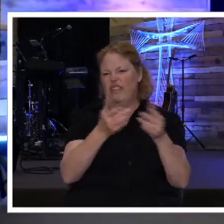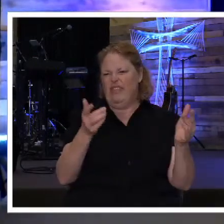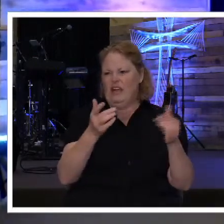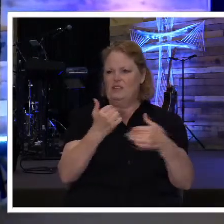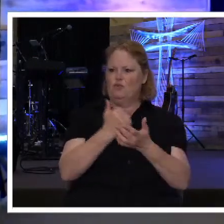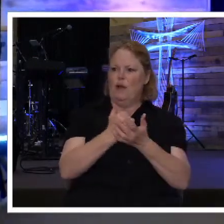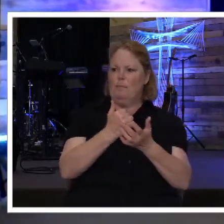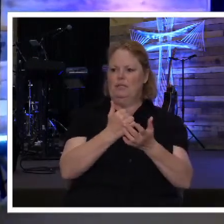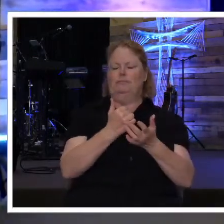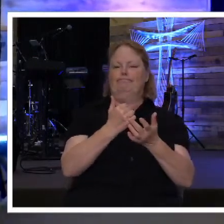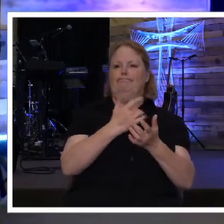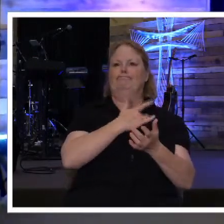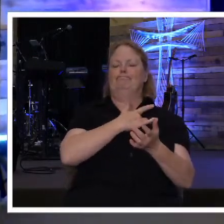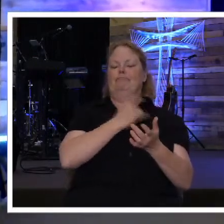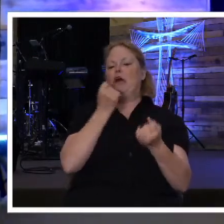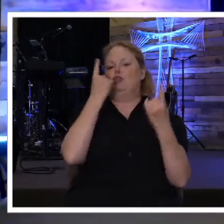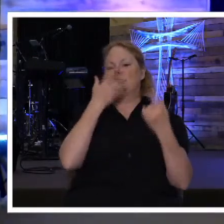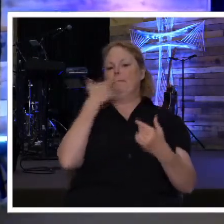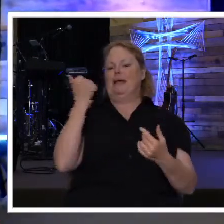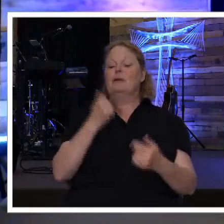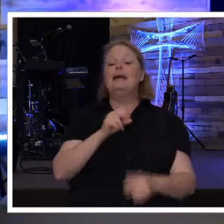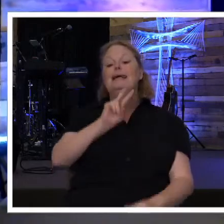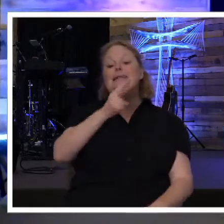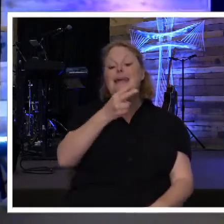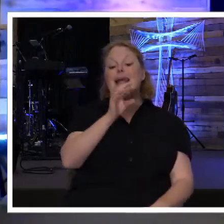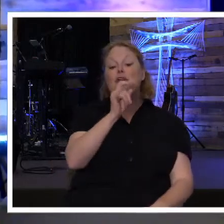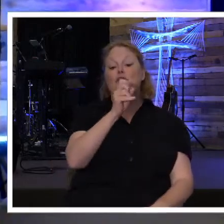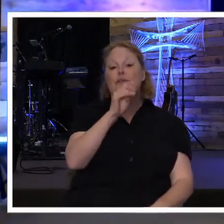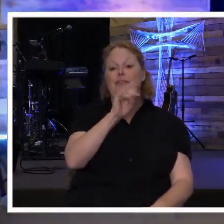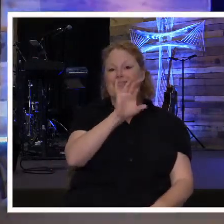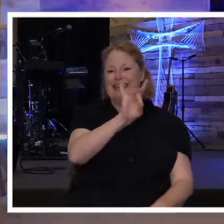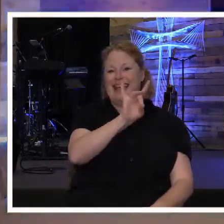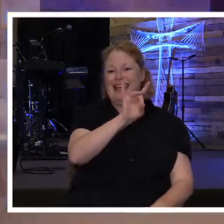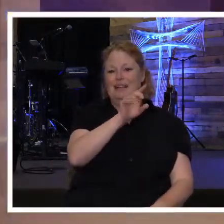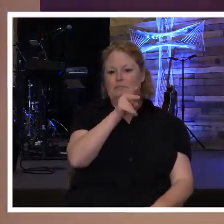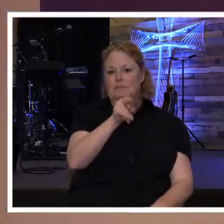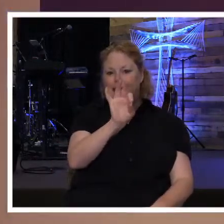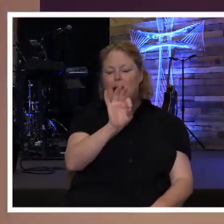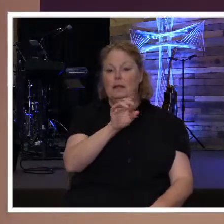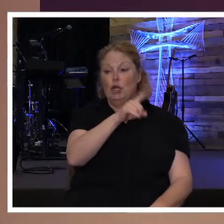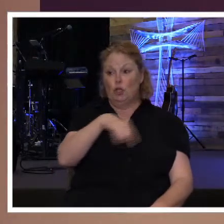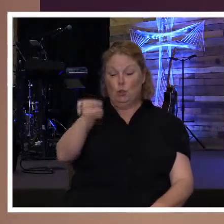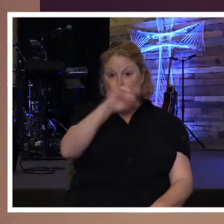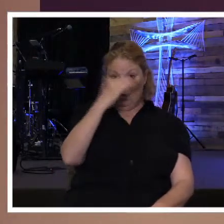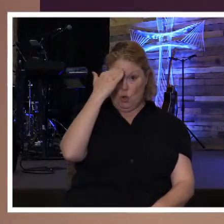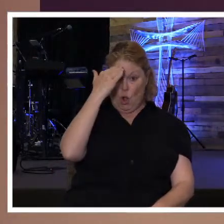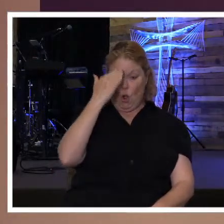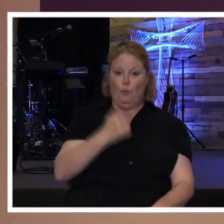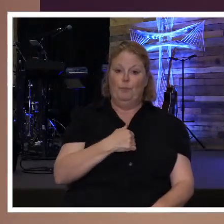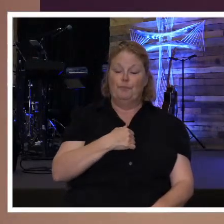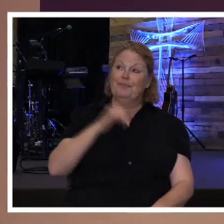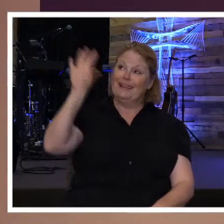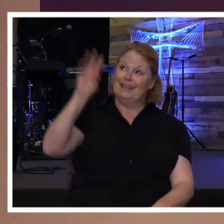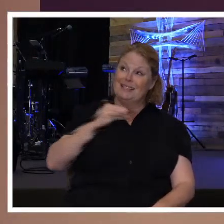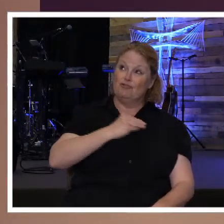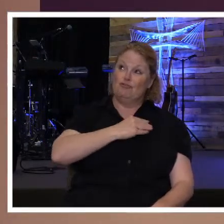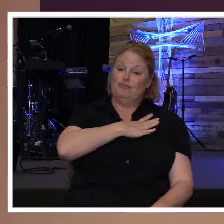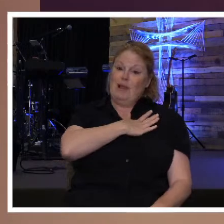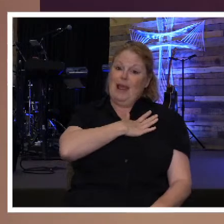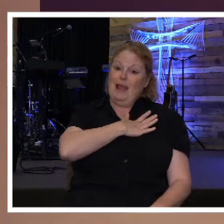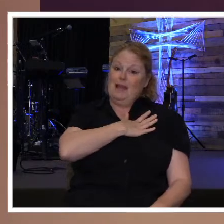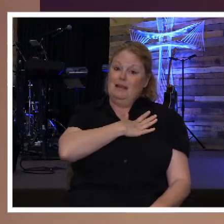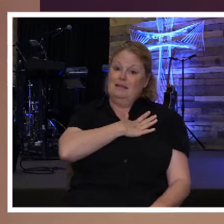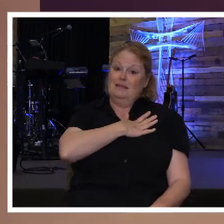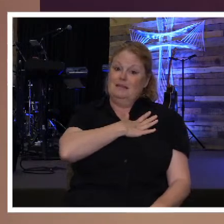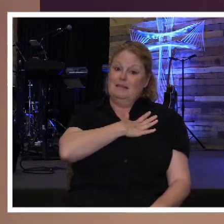deeper understanding of this. 2 Corinthians 8, 9 says, "For you know that the grace of our Lord Jesus Christ,